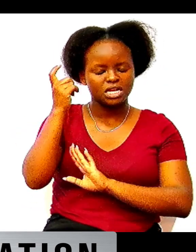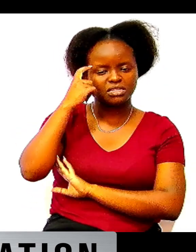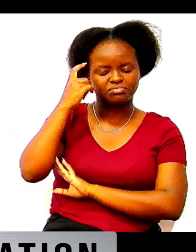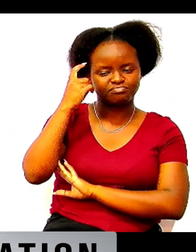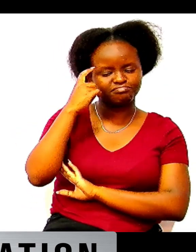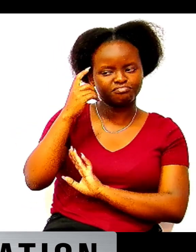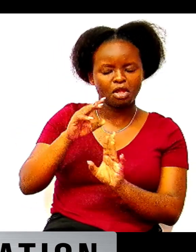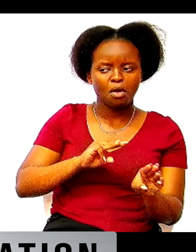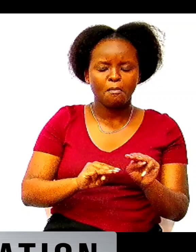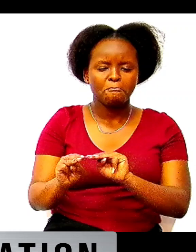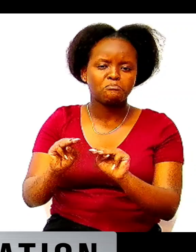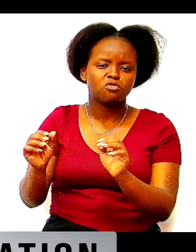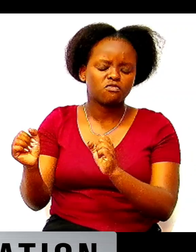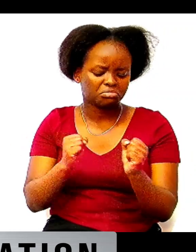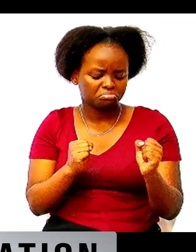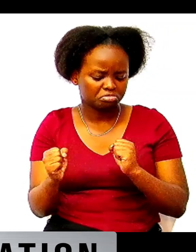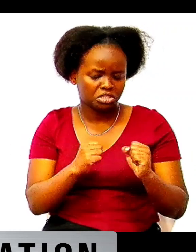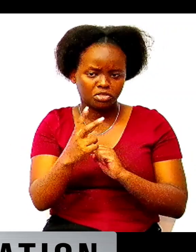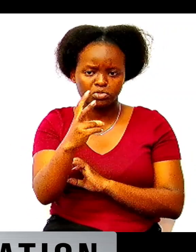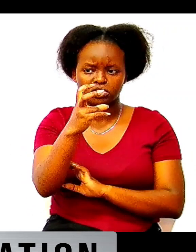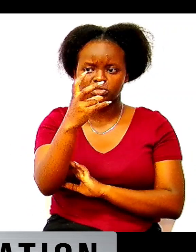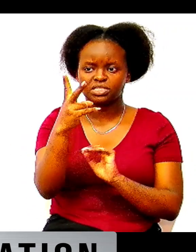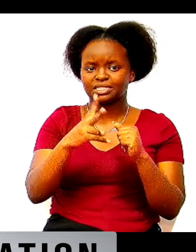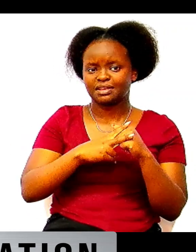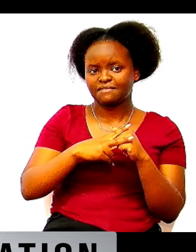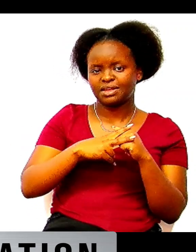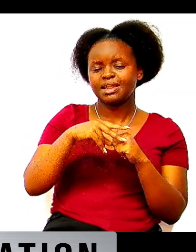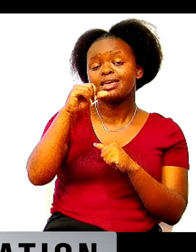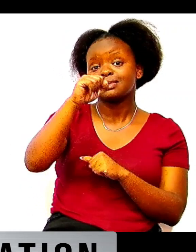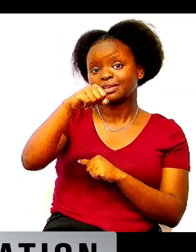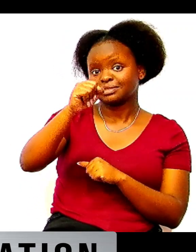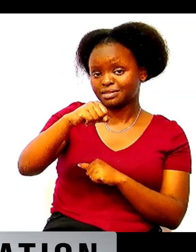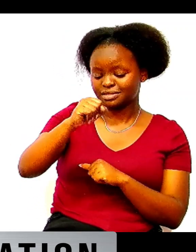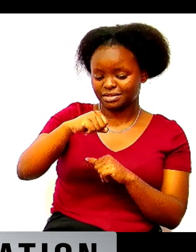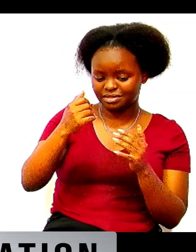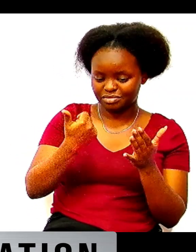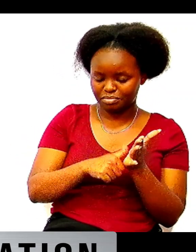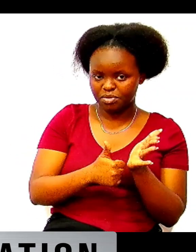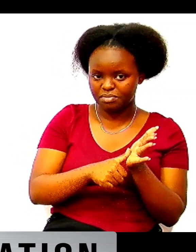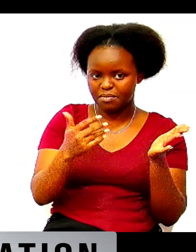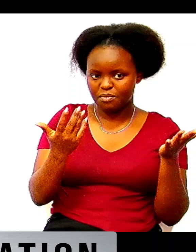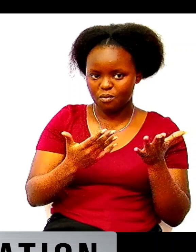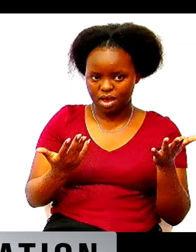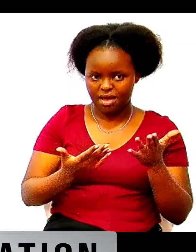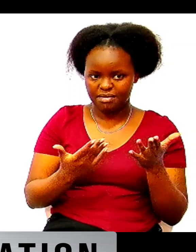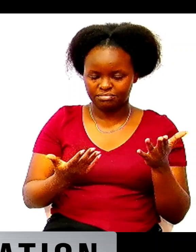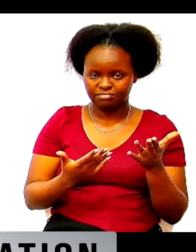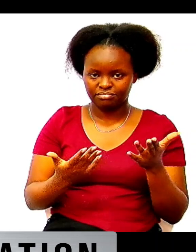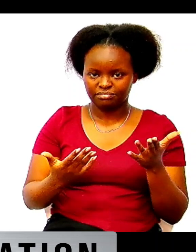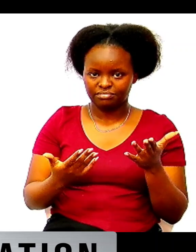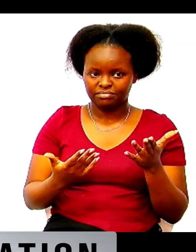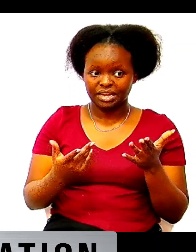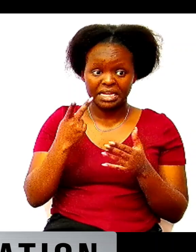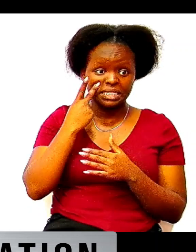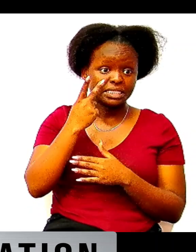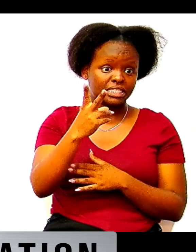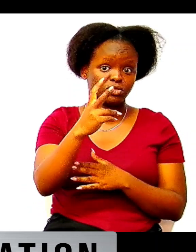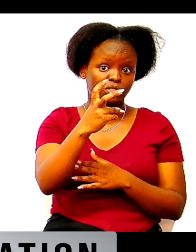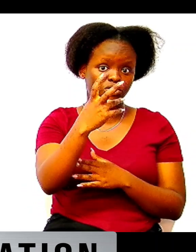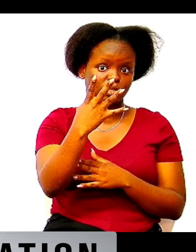move and shake in 2027? Oh yes, oh yes. The issue here is that you see this